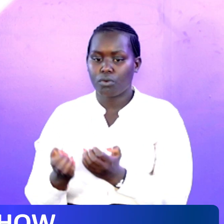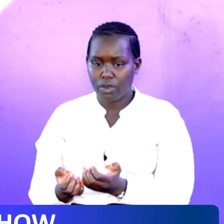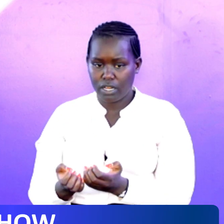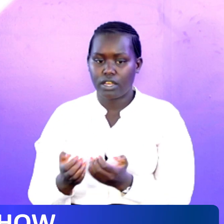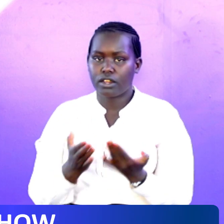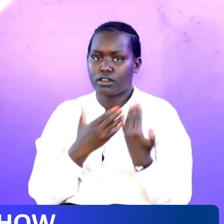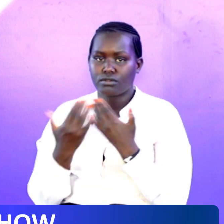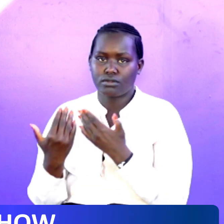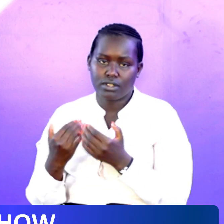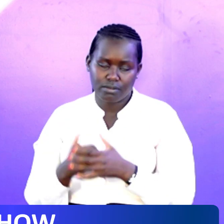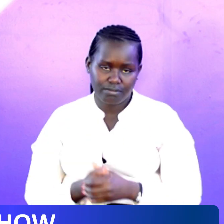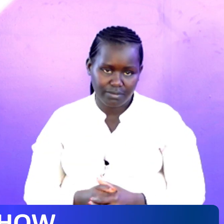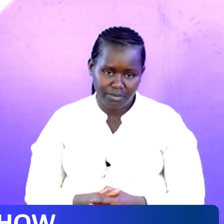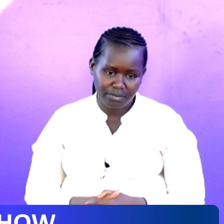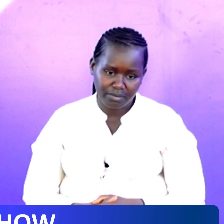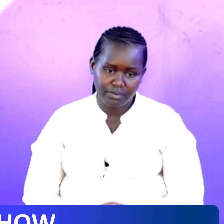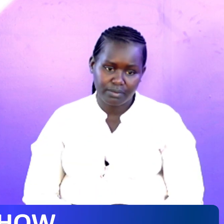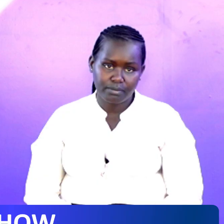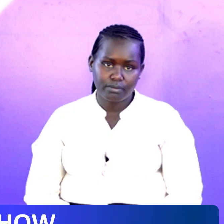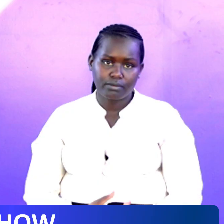shower? Yes.